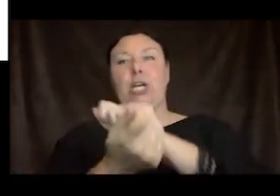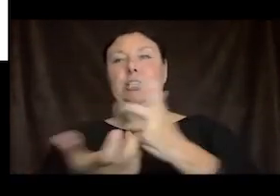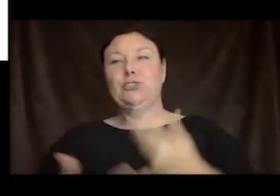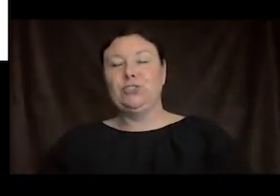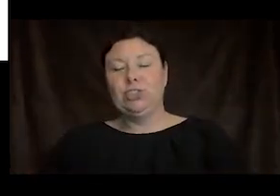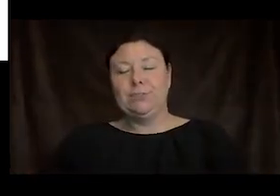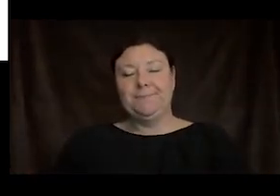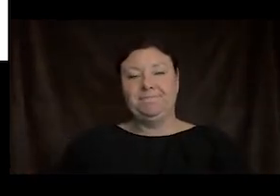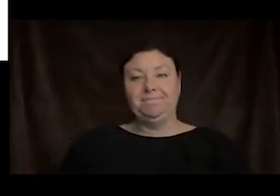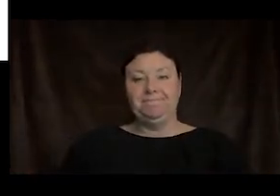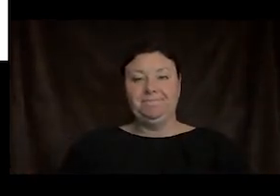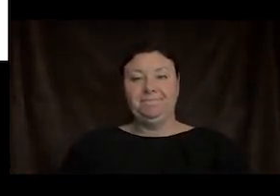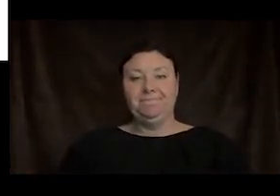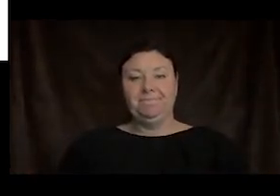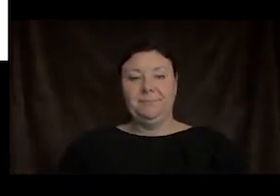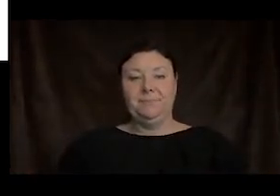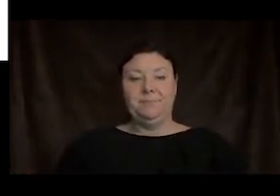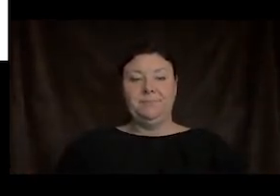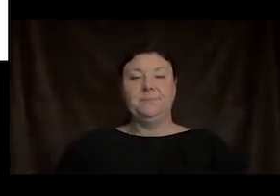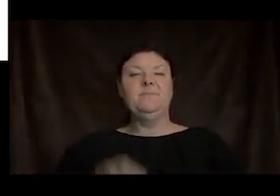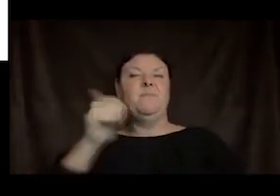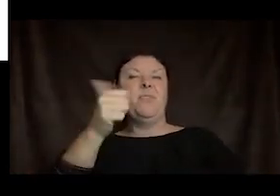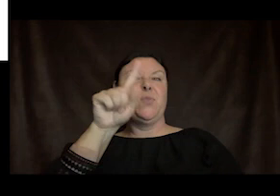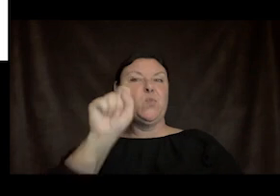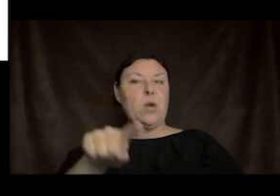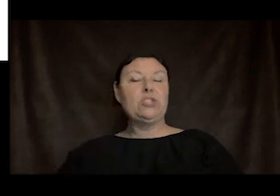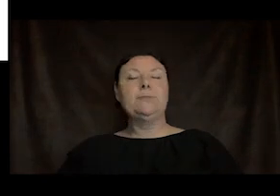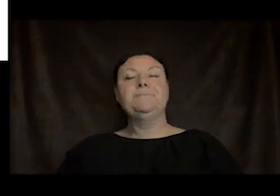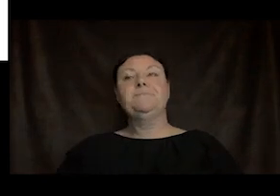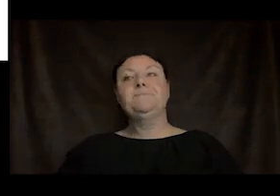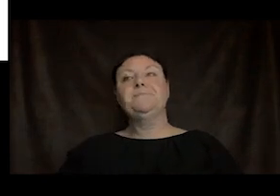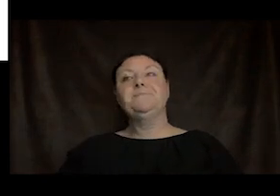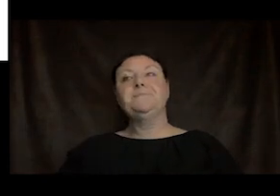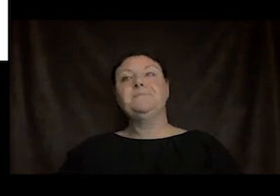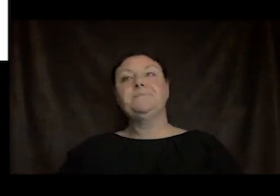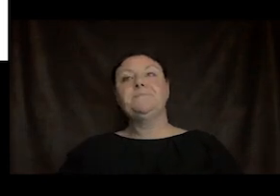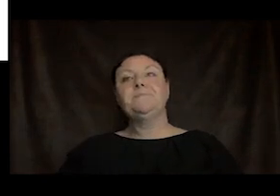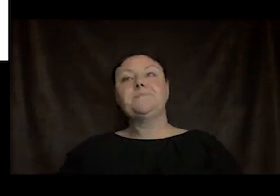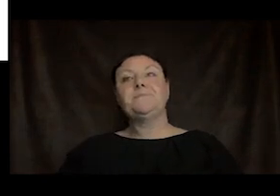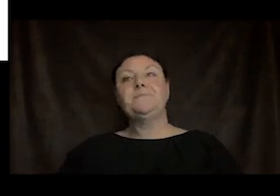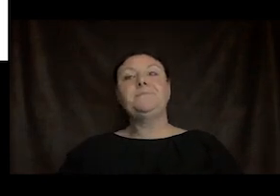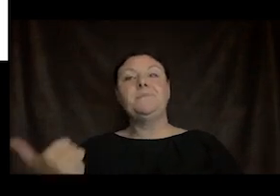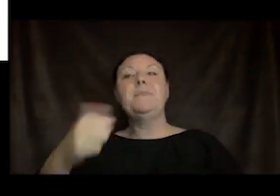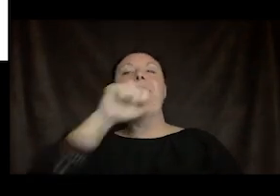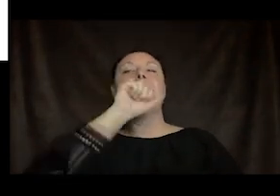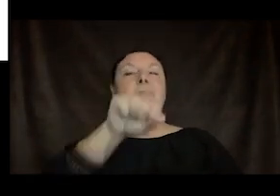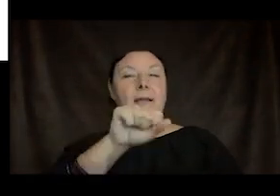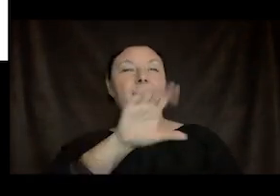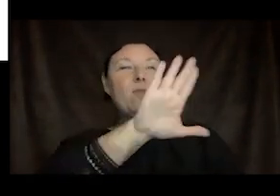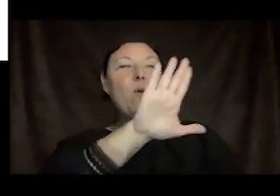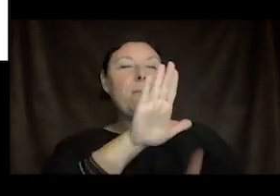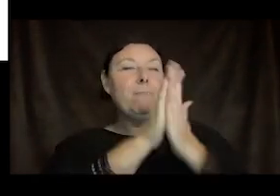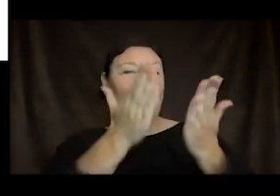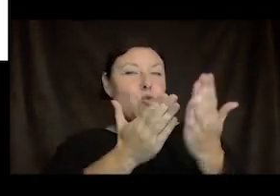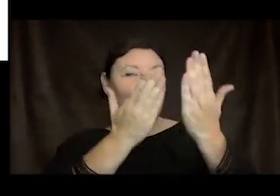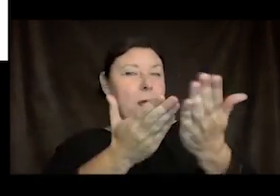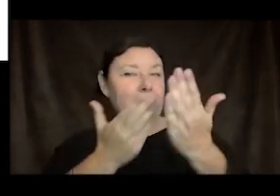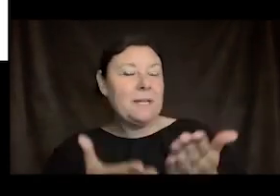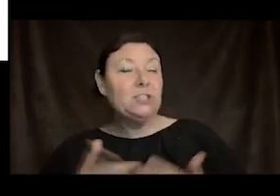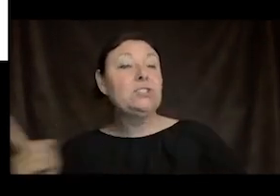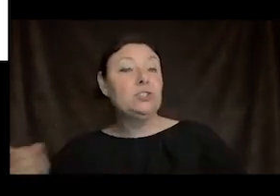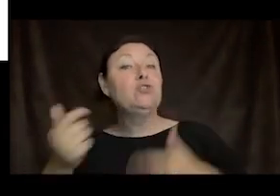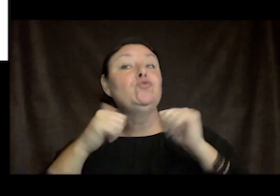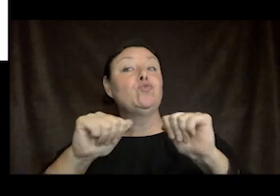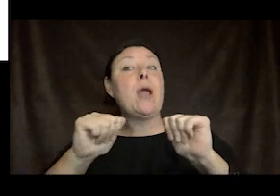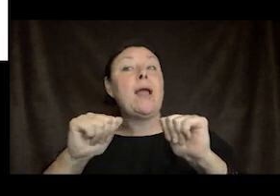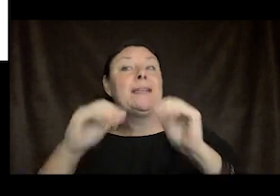Great, thank you. Another teacher was talking about how he or she loves the book recommendations, and they tried teaching